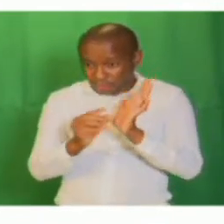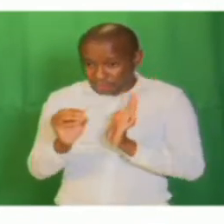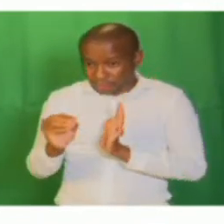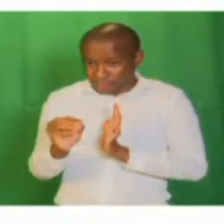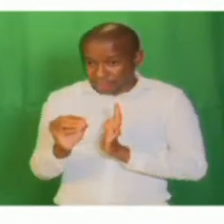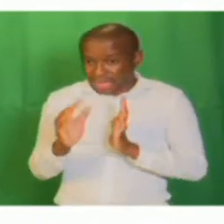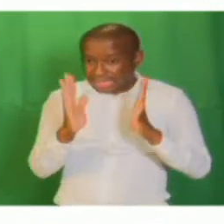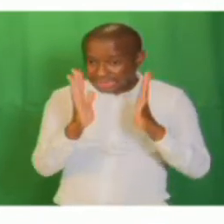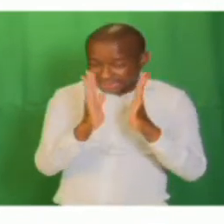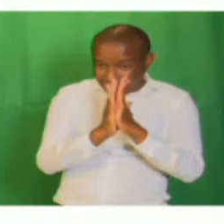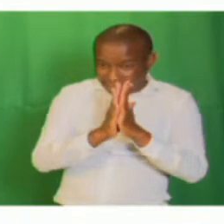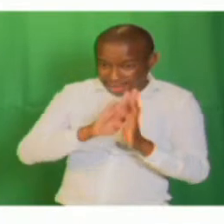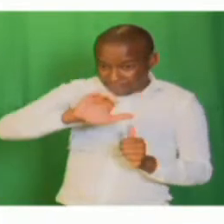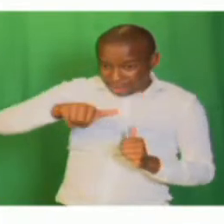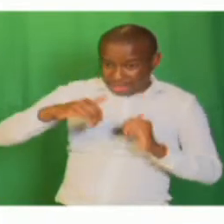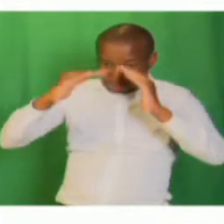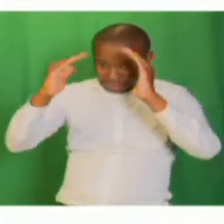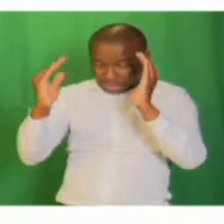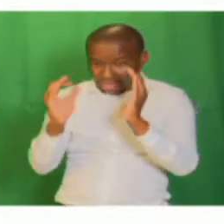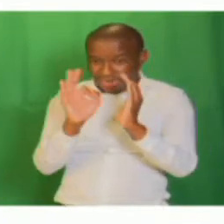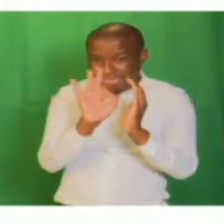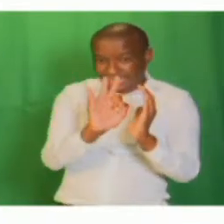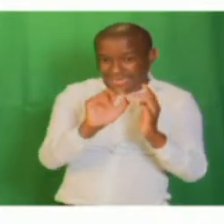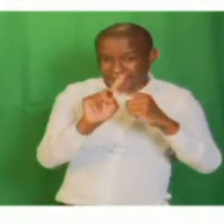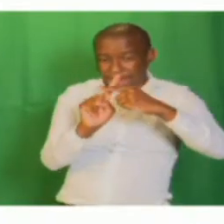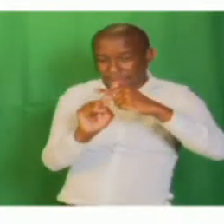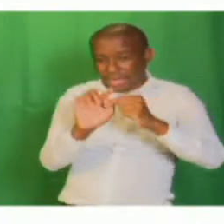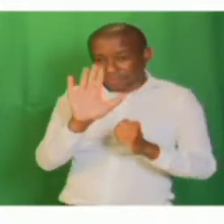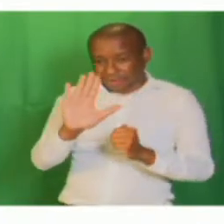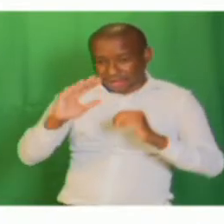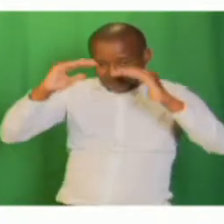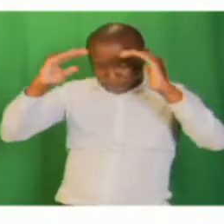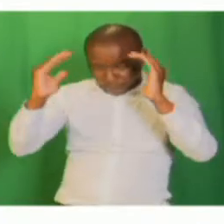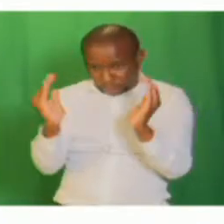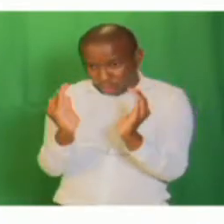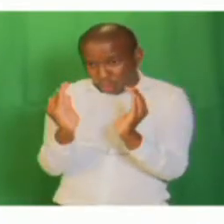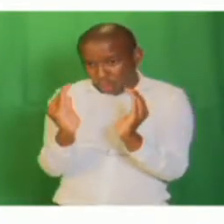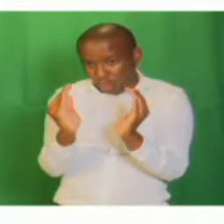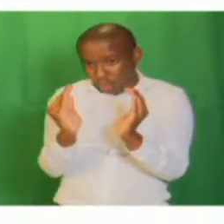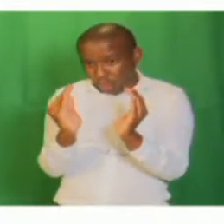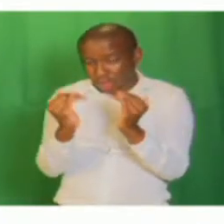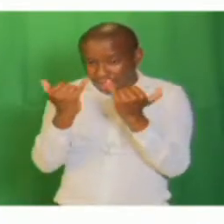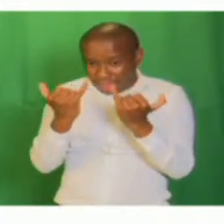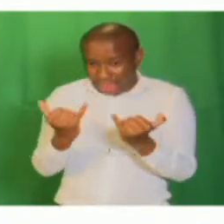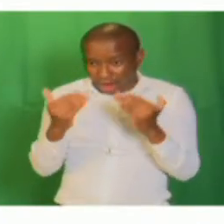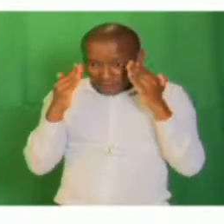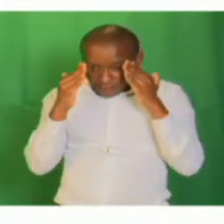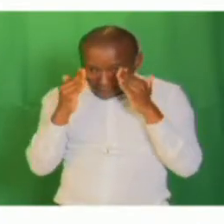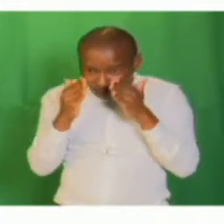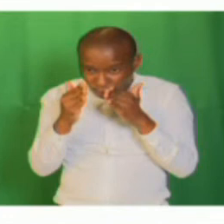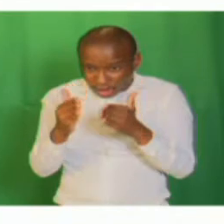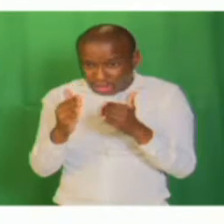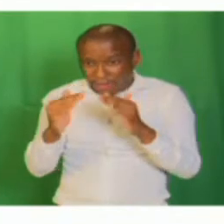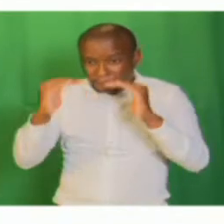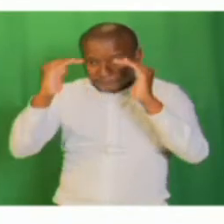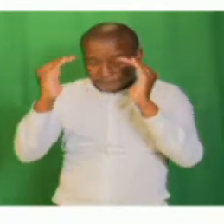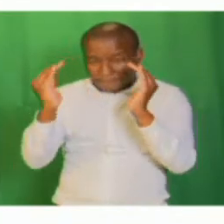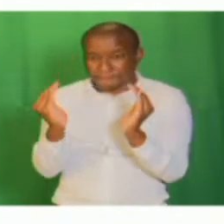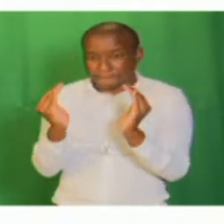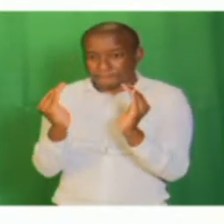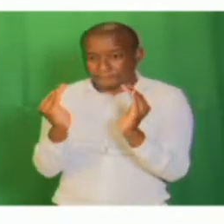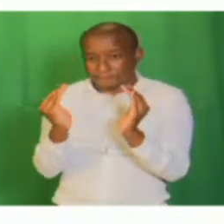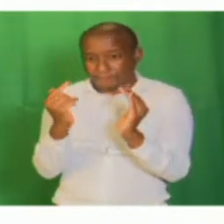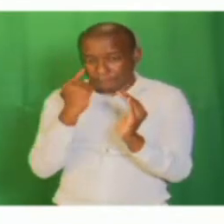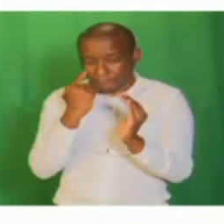10 minus bracket 3 plus 5, and we close the brackets. Let us focus on the brackets only now. For now, we look